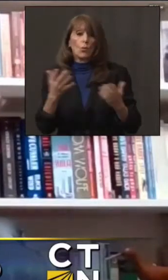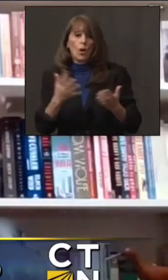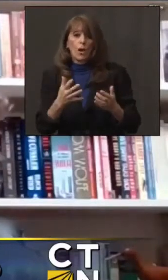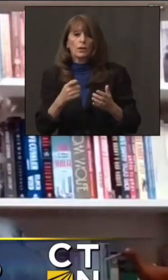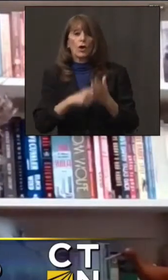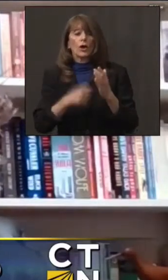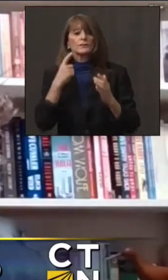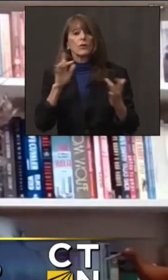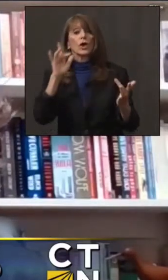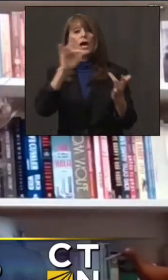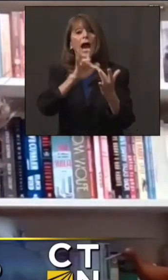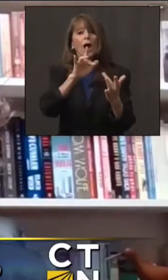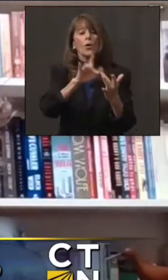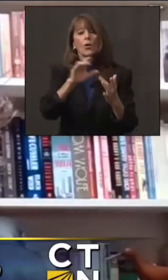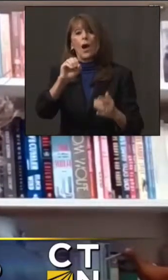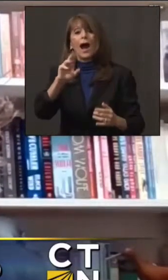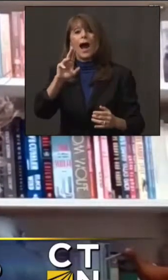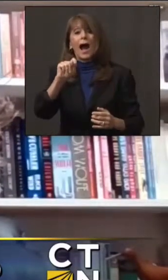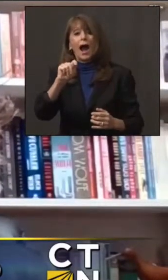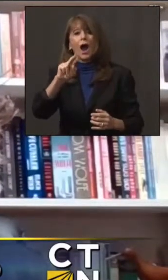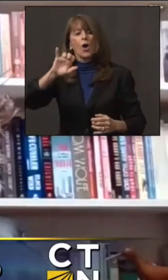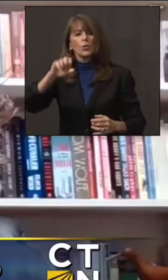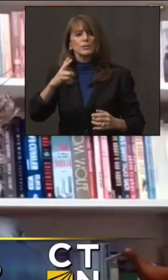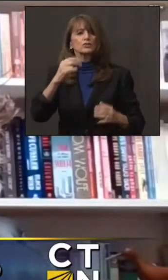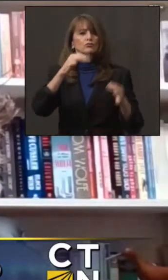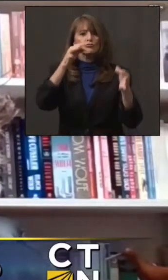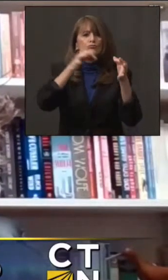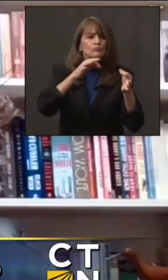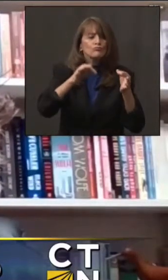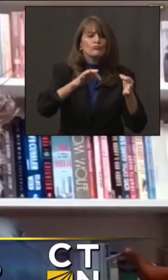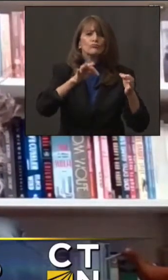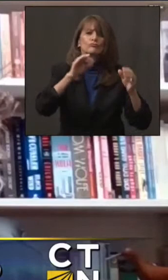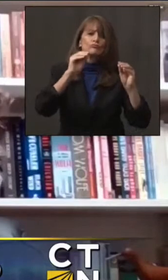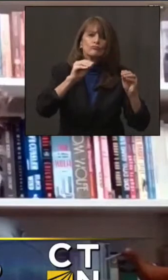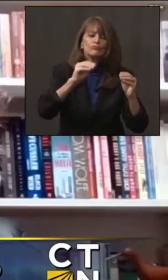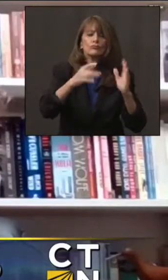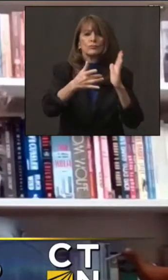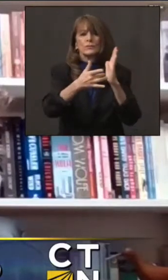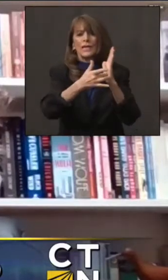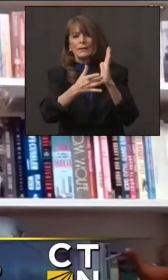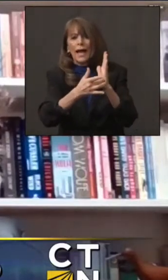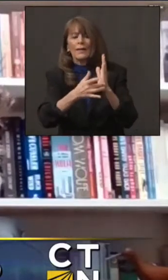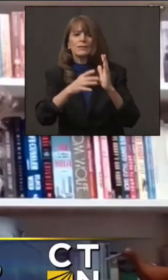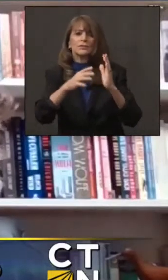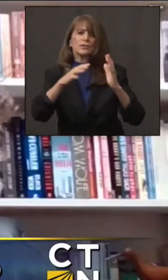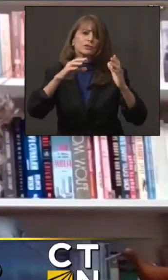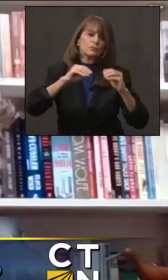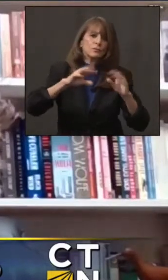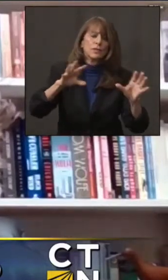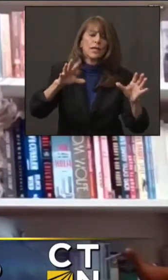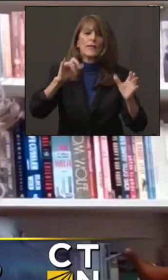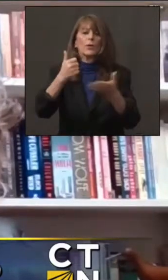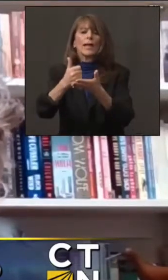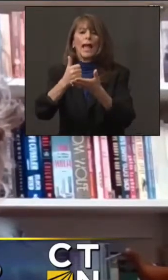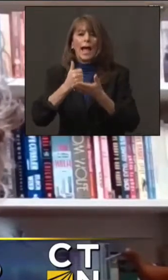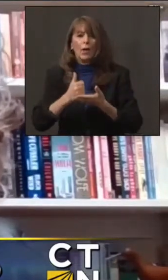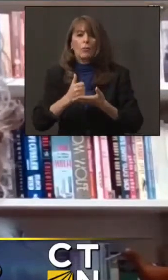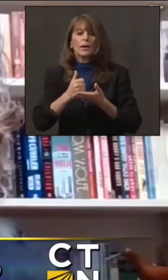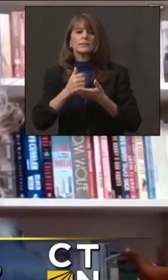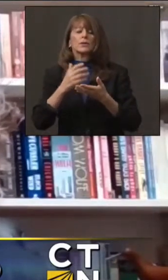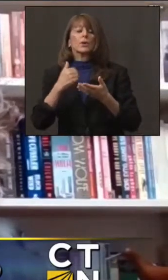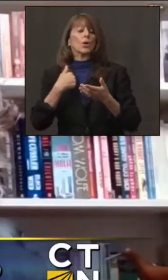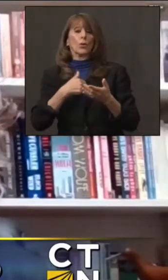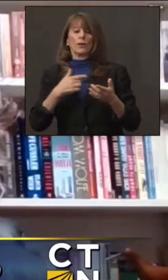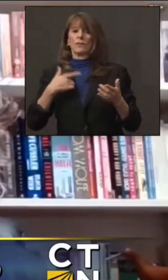outreach, for IT, et cetera, that would assist us, and we are hopeful